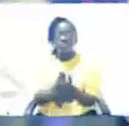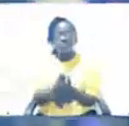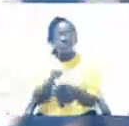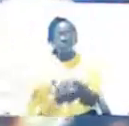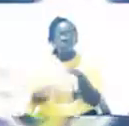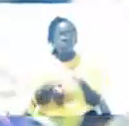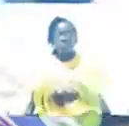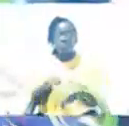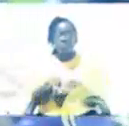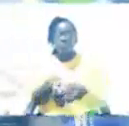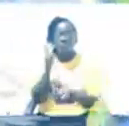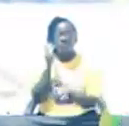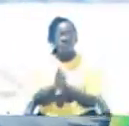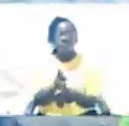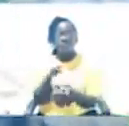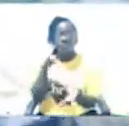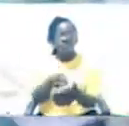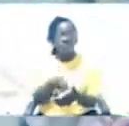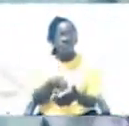track.